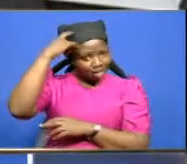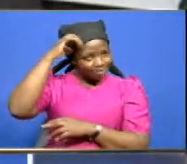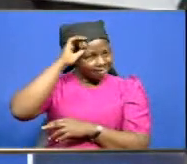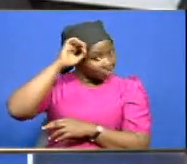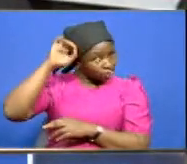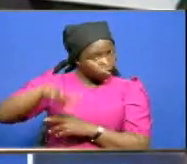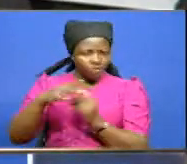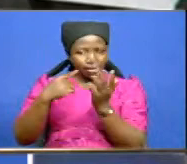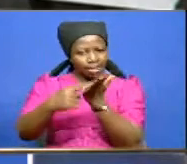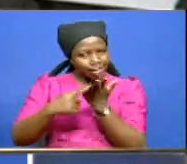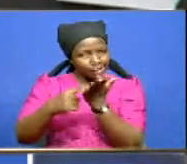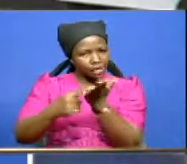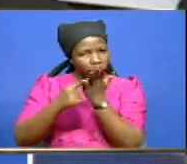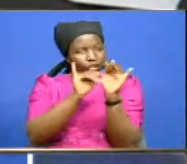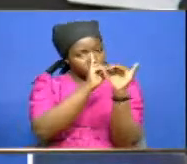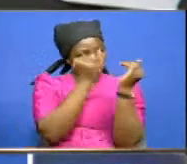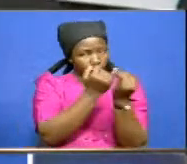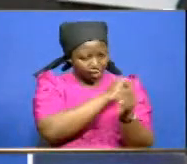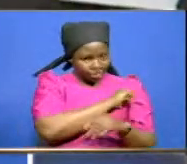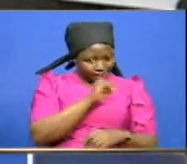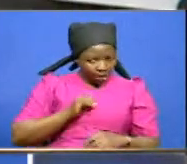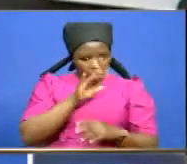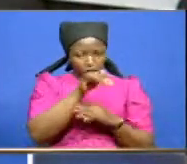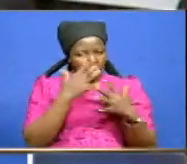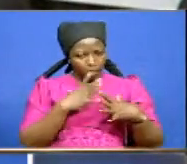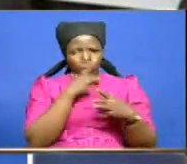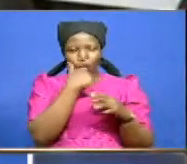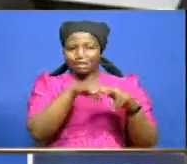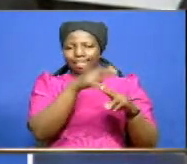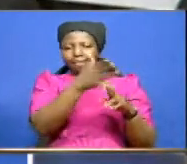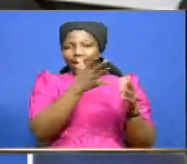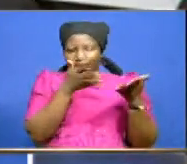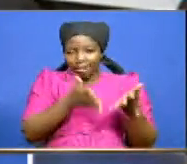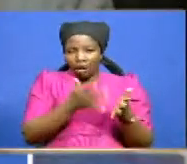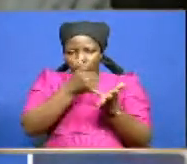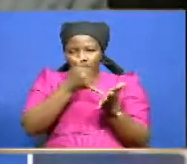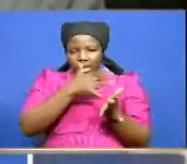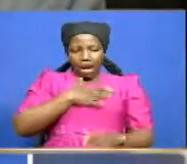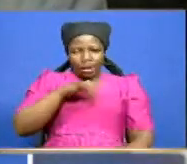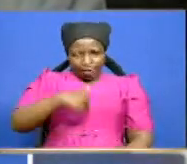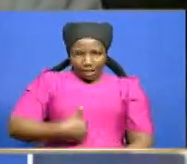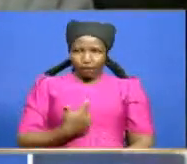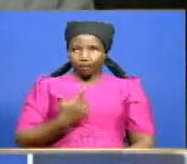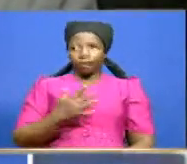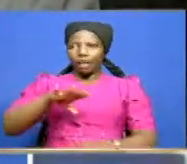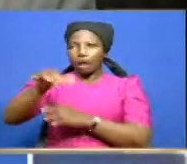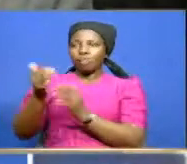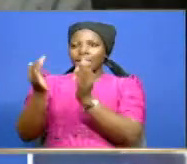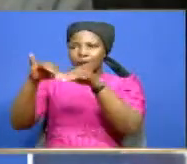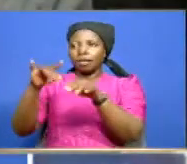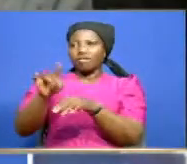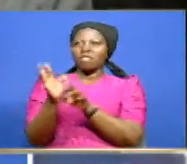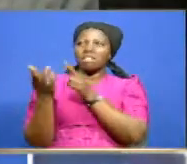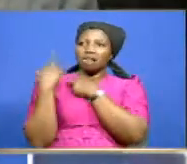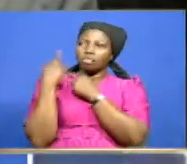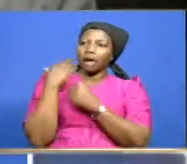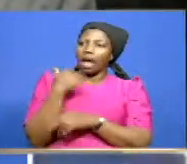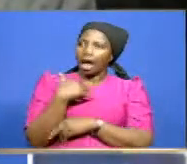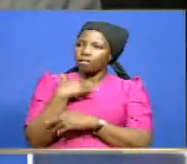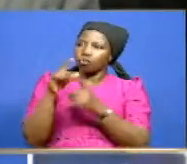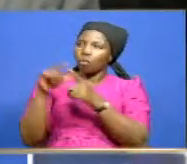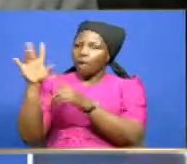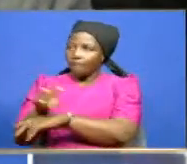the institution of the Senate from the people who are sitting there at the moment, including ourselves. County assemblies are the ones who are mandated to